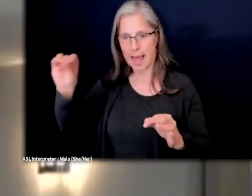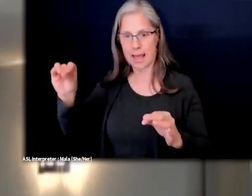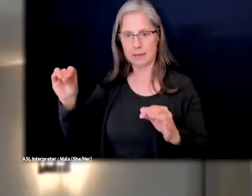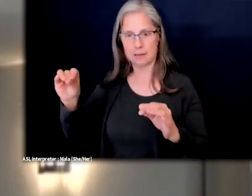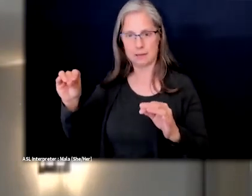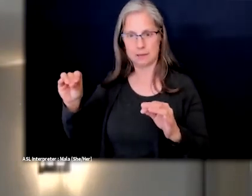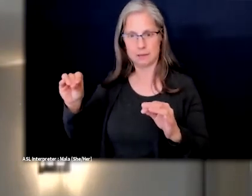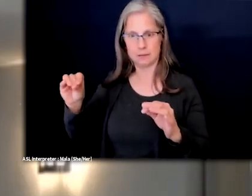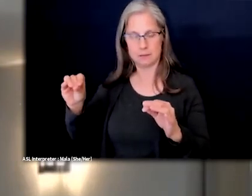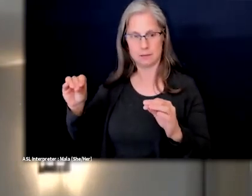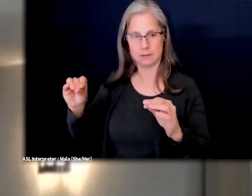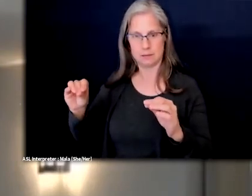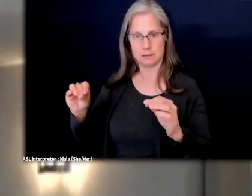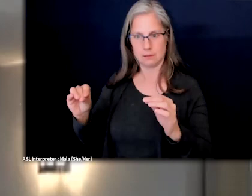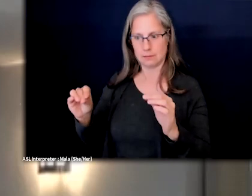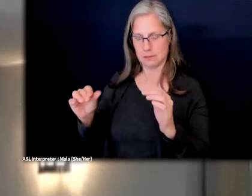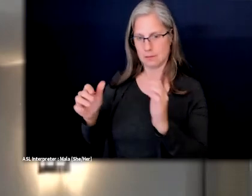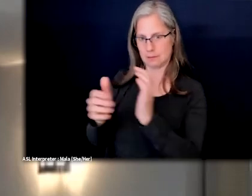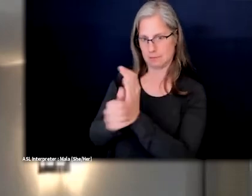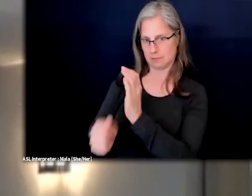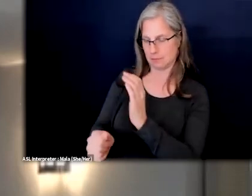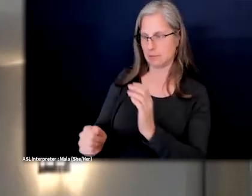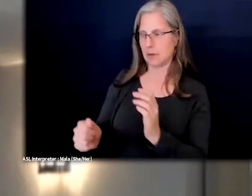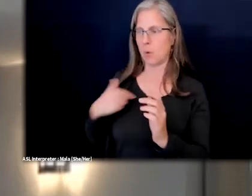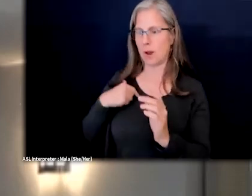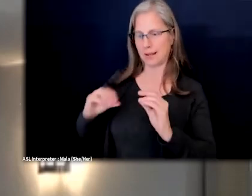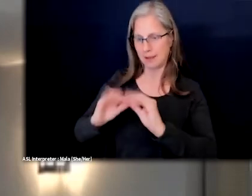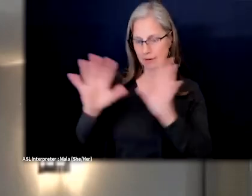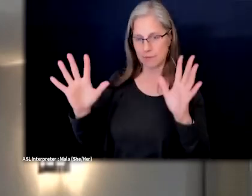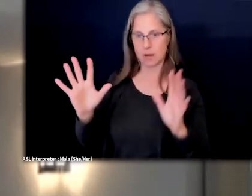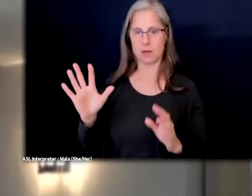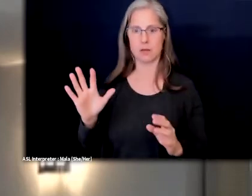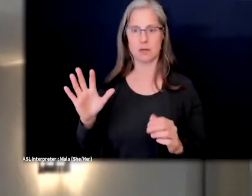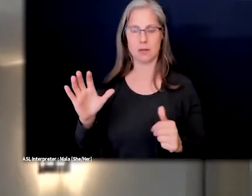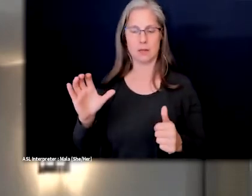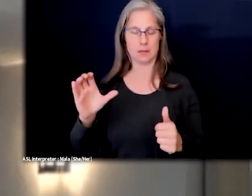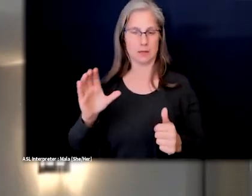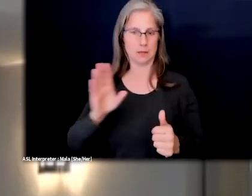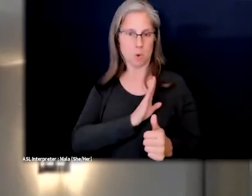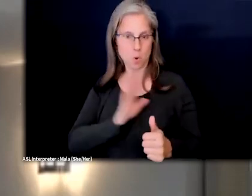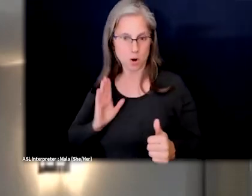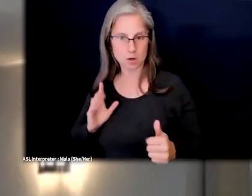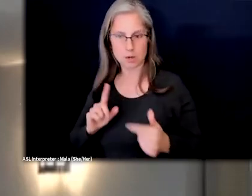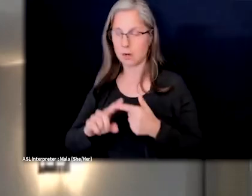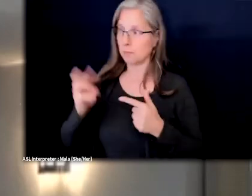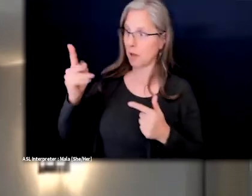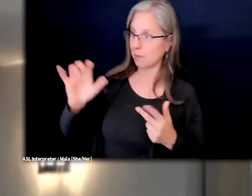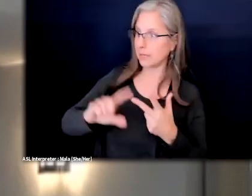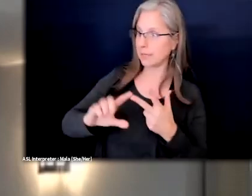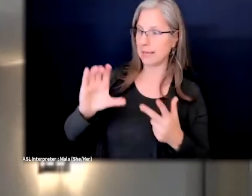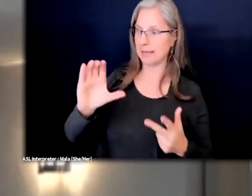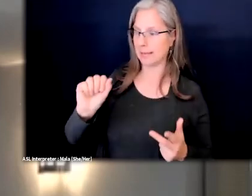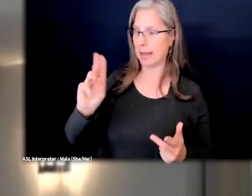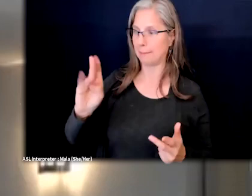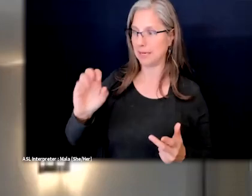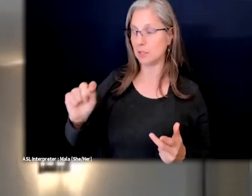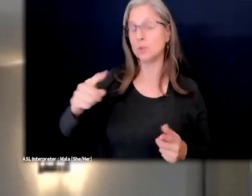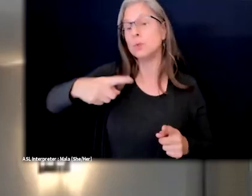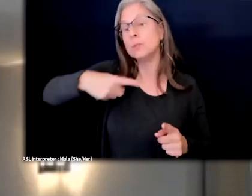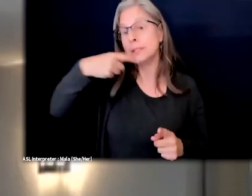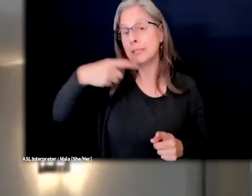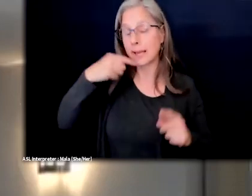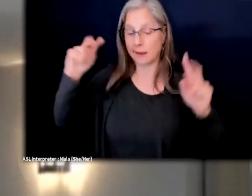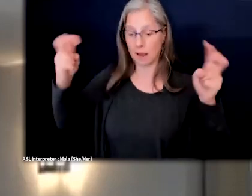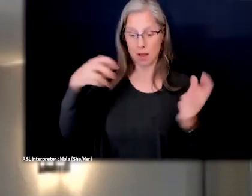to clarify for ourselves as a cabinet, as the board, and the public, that to say a student who